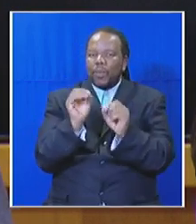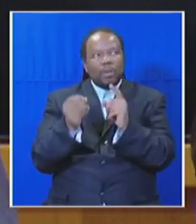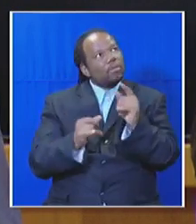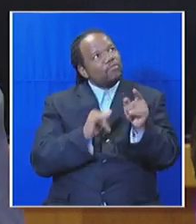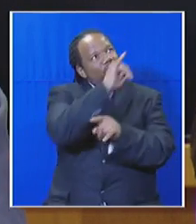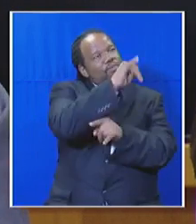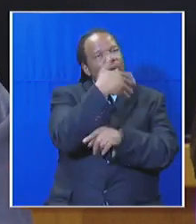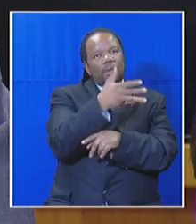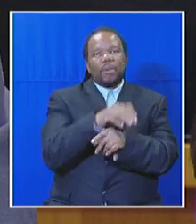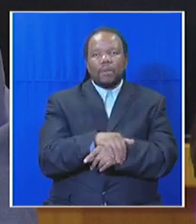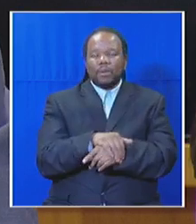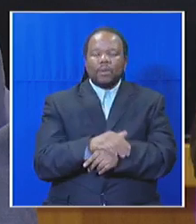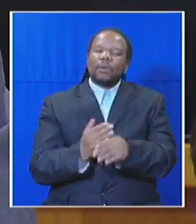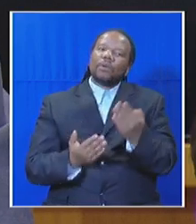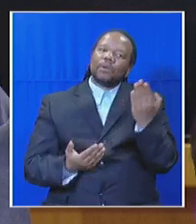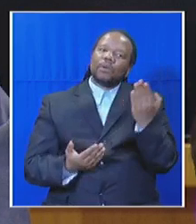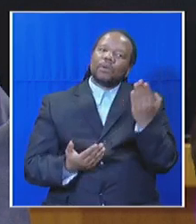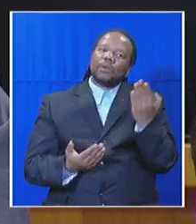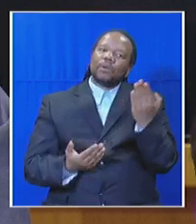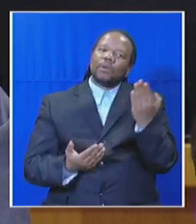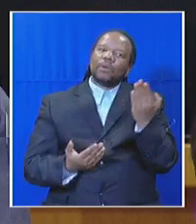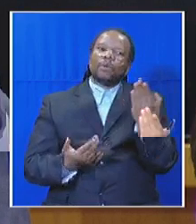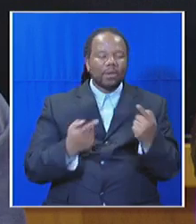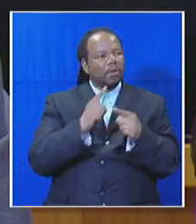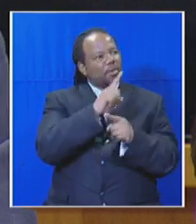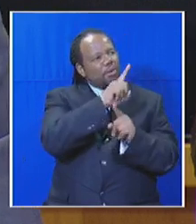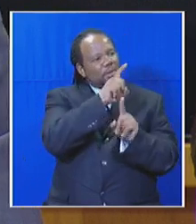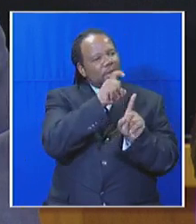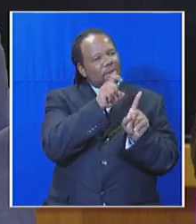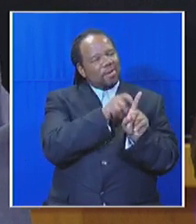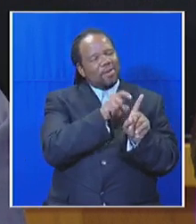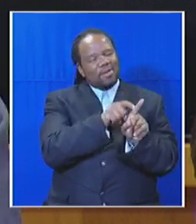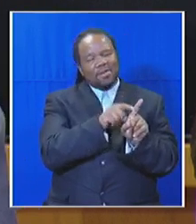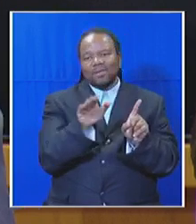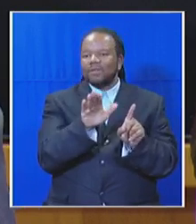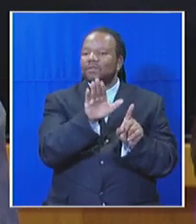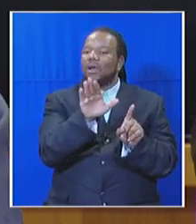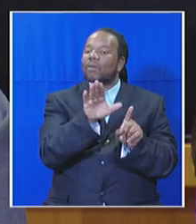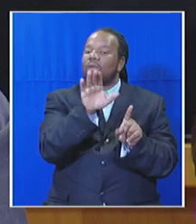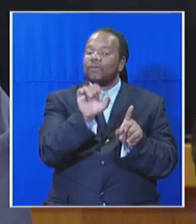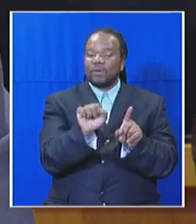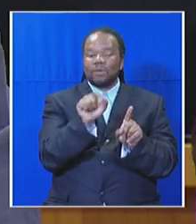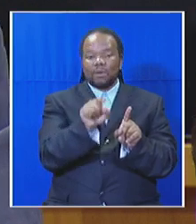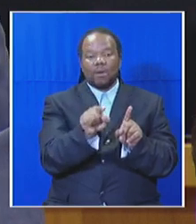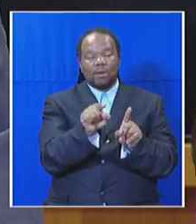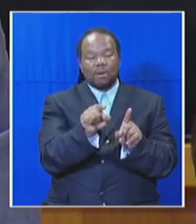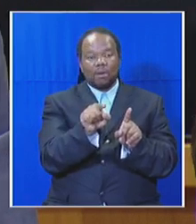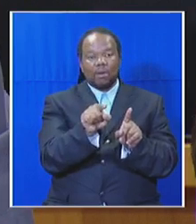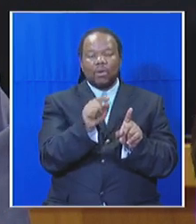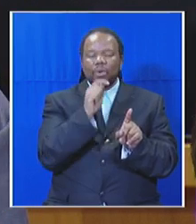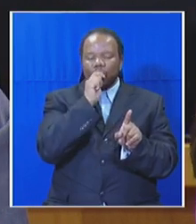is, in what way is South Africa truly ensuring that its influence on the